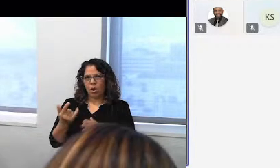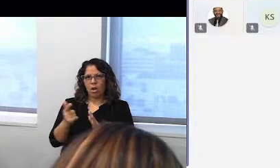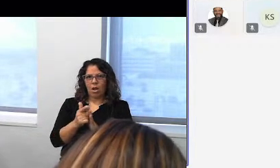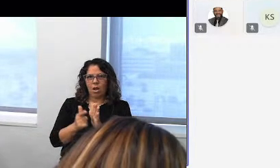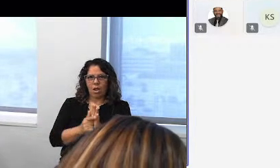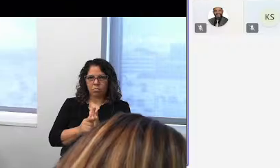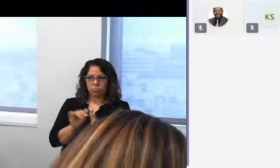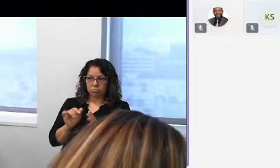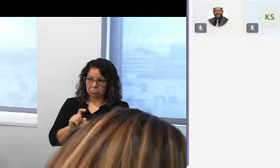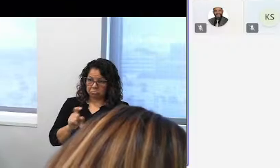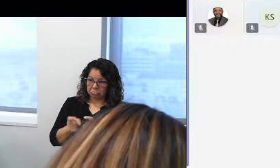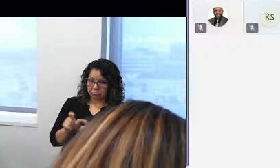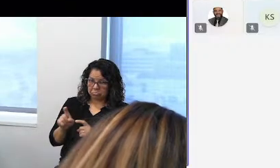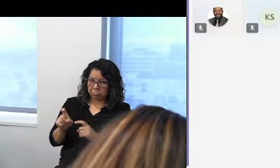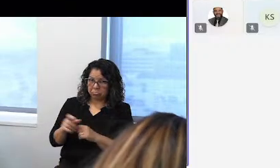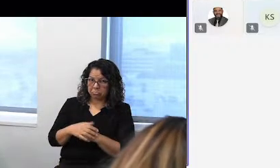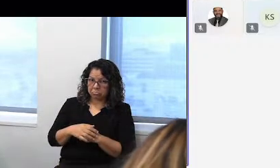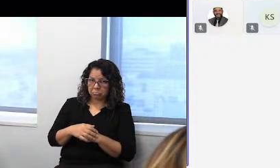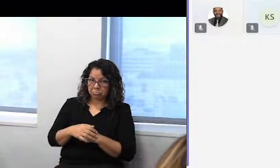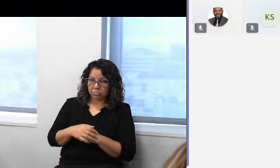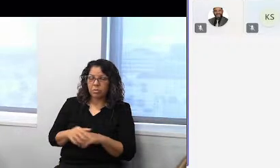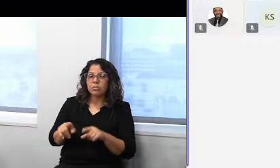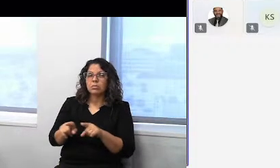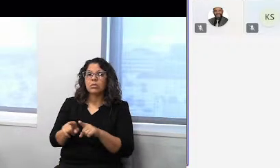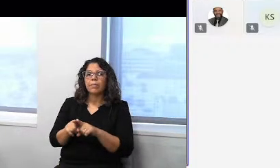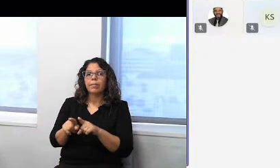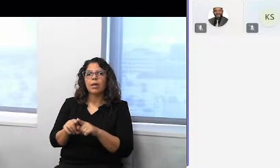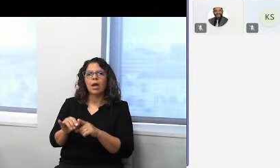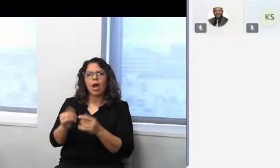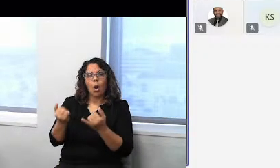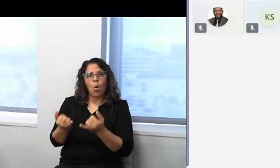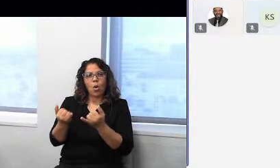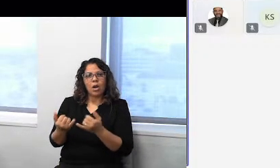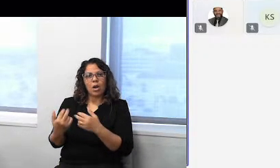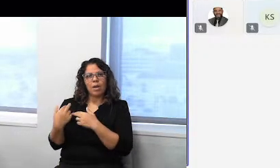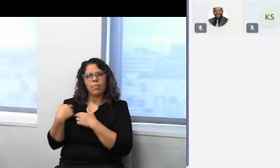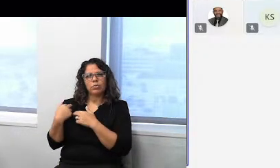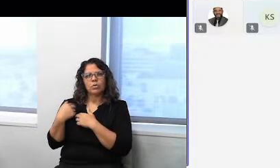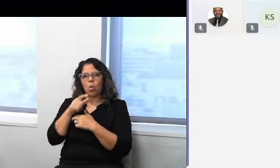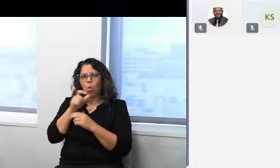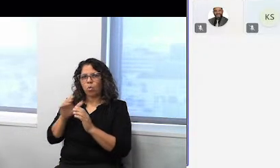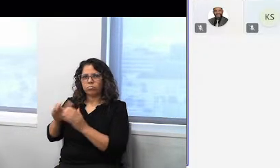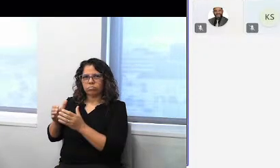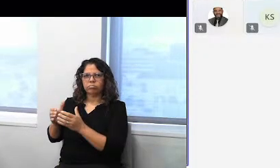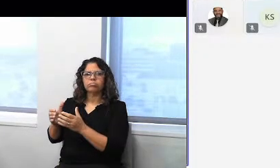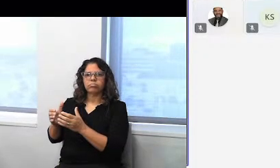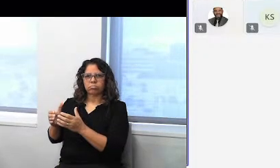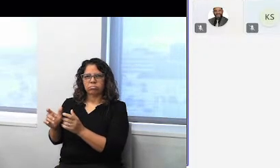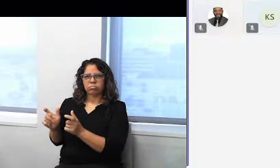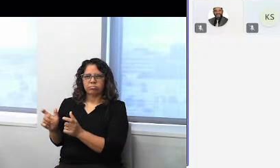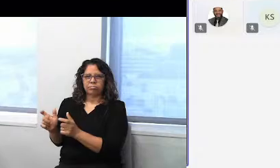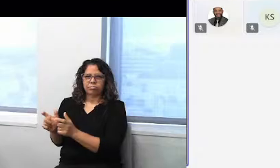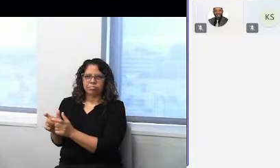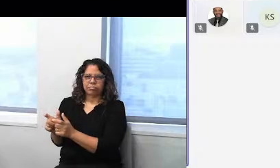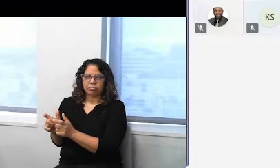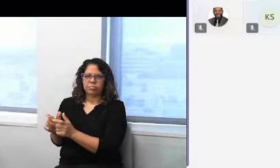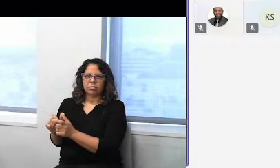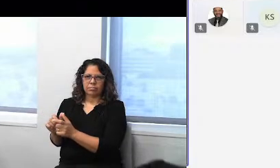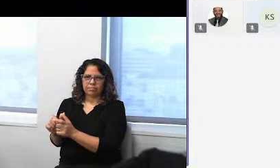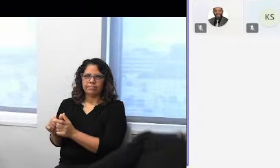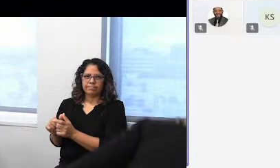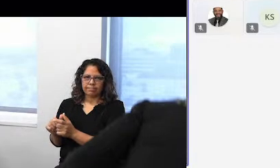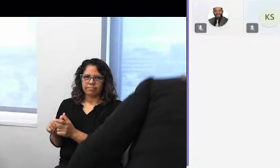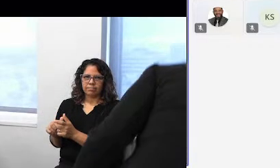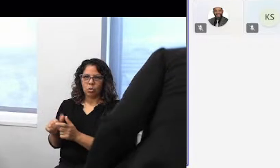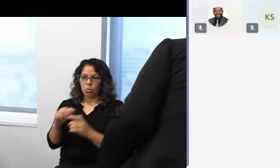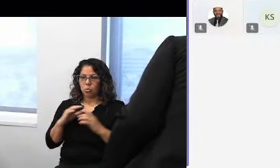that responsibility comes from a smaller group than the other customers, you have to spread the